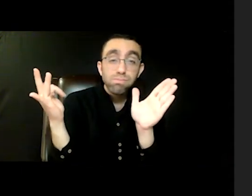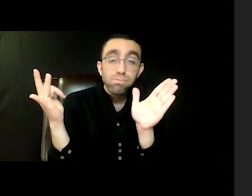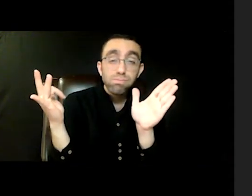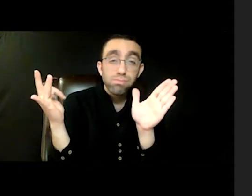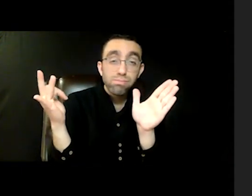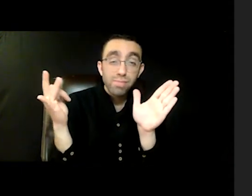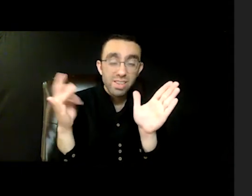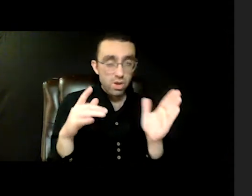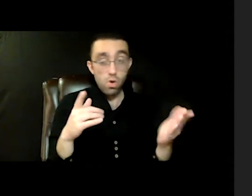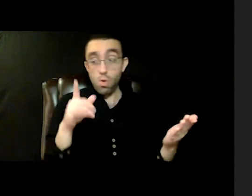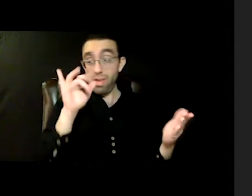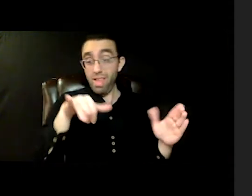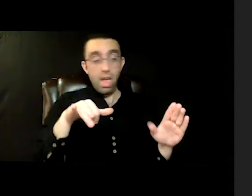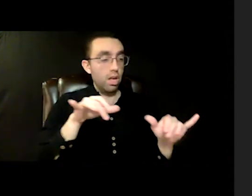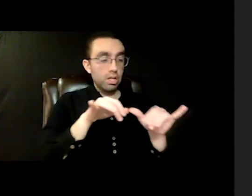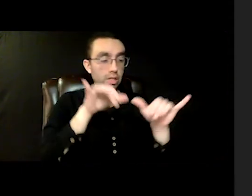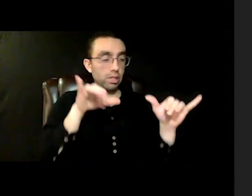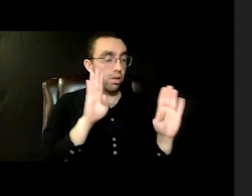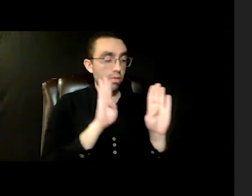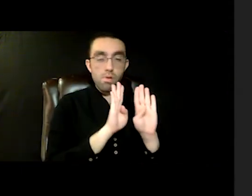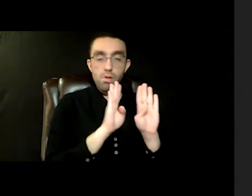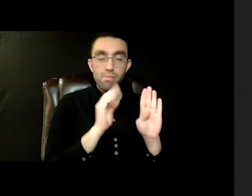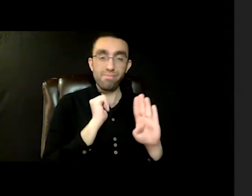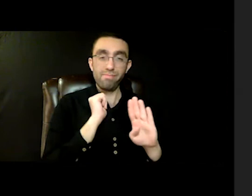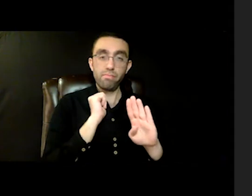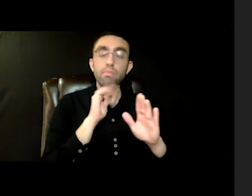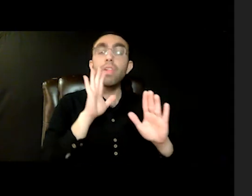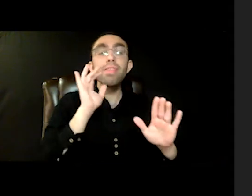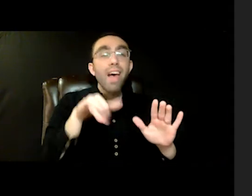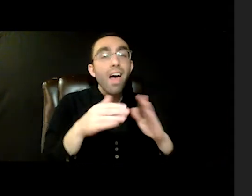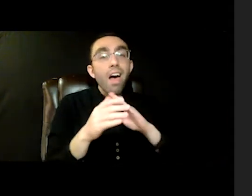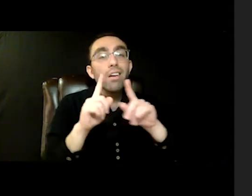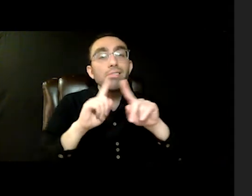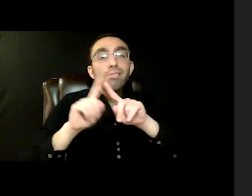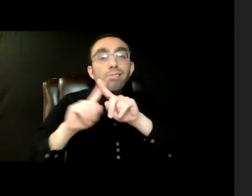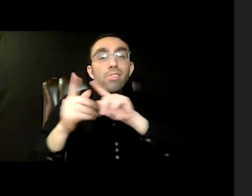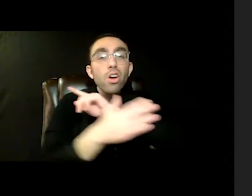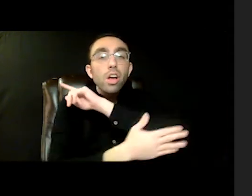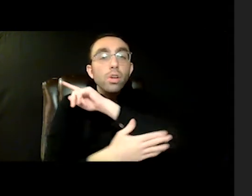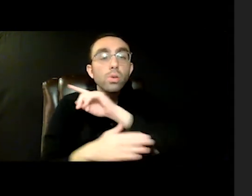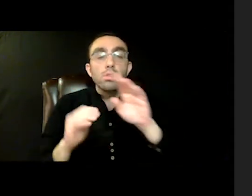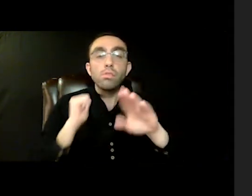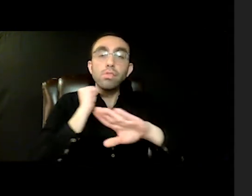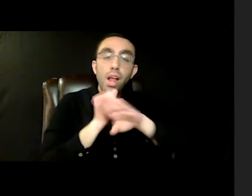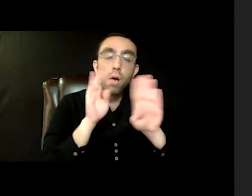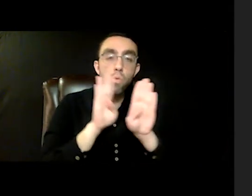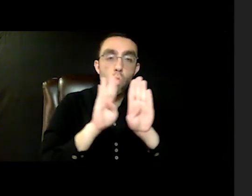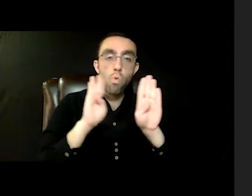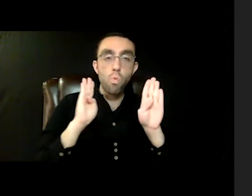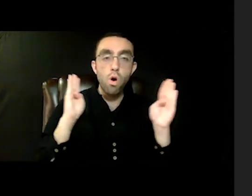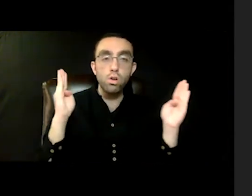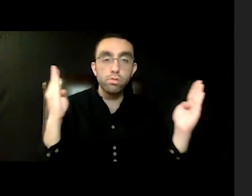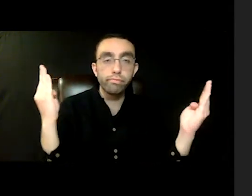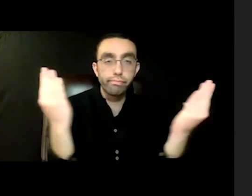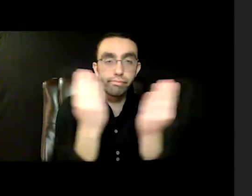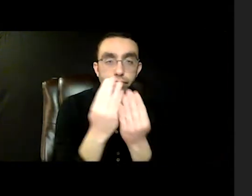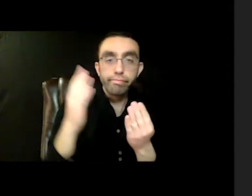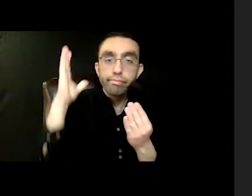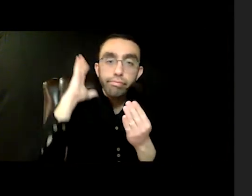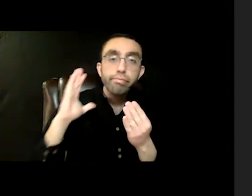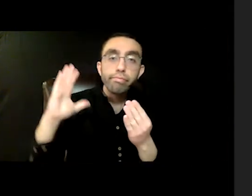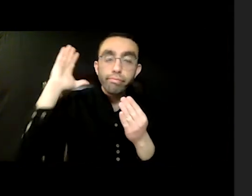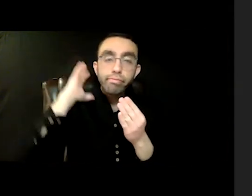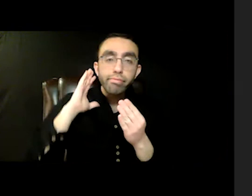these walls that surround the Yangtze, the Nile Delta, the Mesopotamia, these walls were not designed to